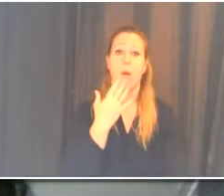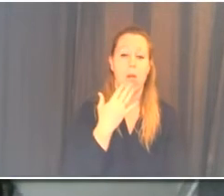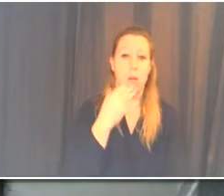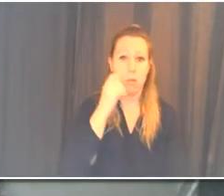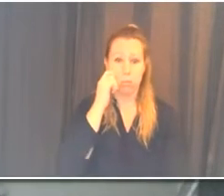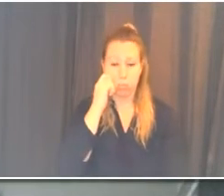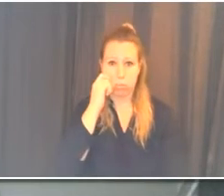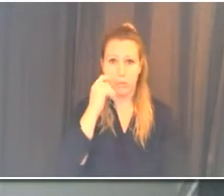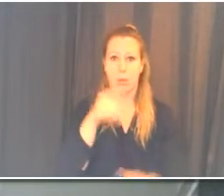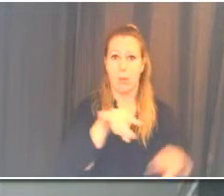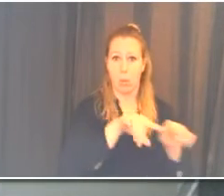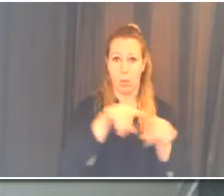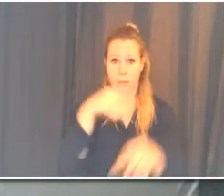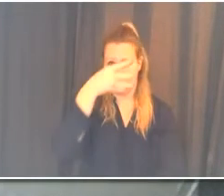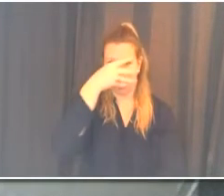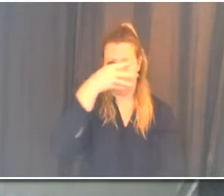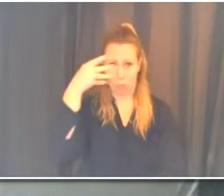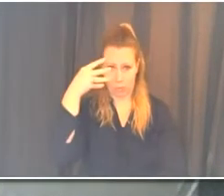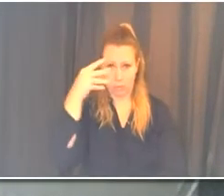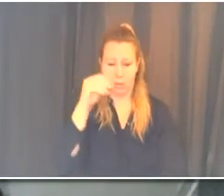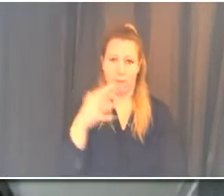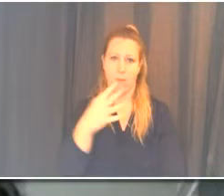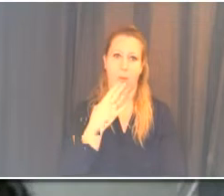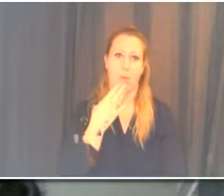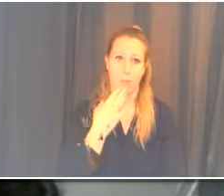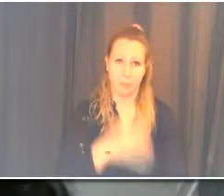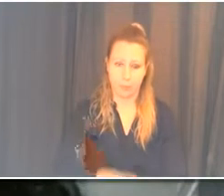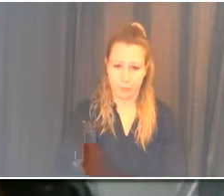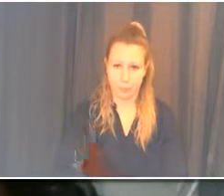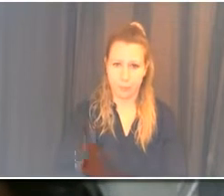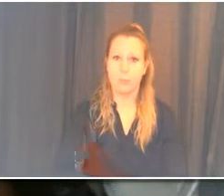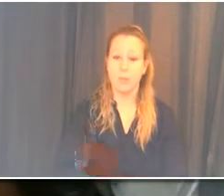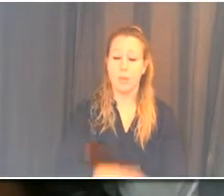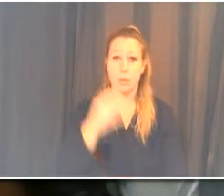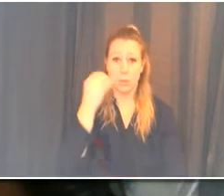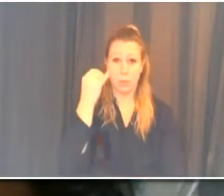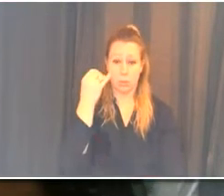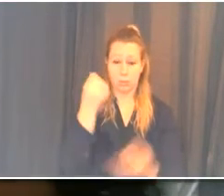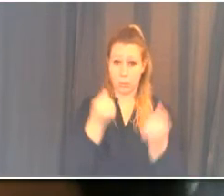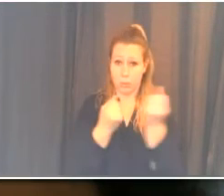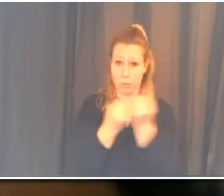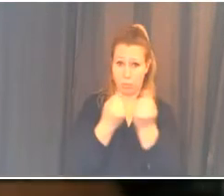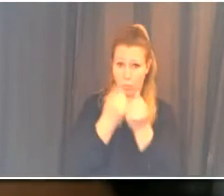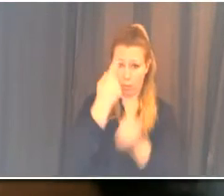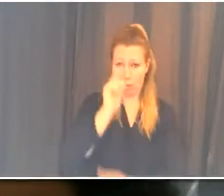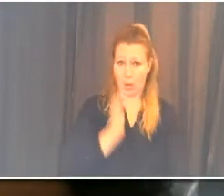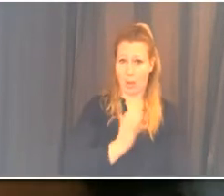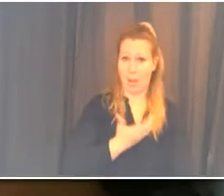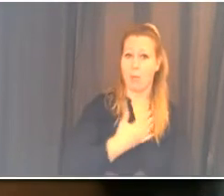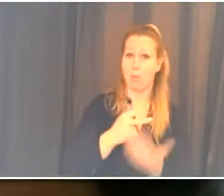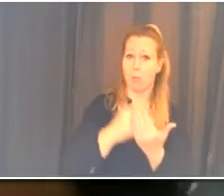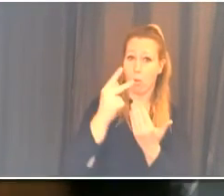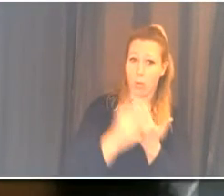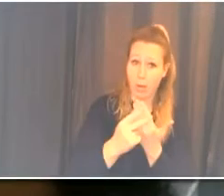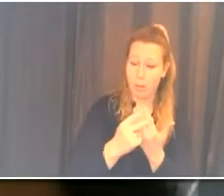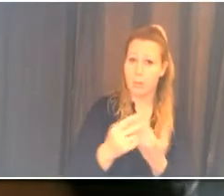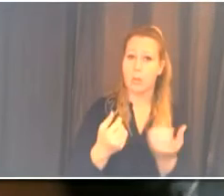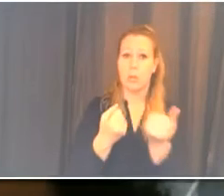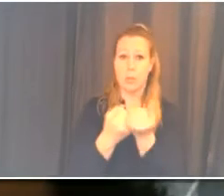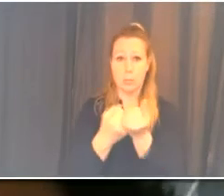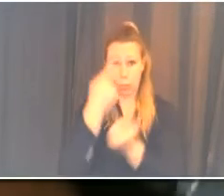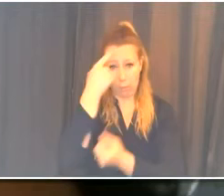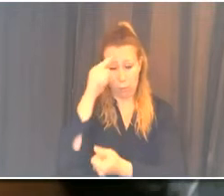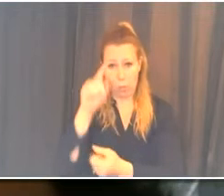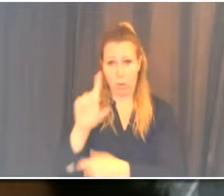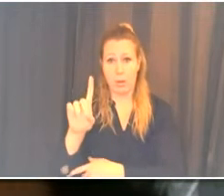these communities Legal Services NYC advocate provide legal and core services to